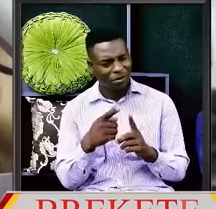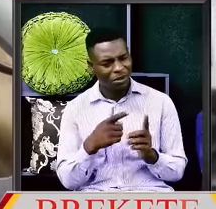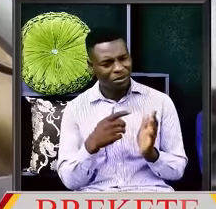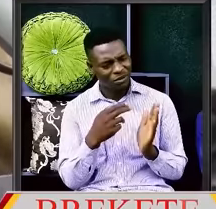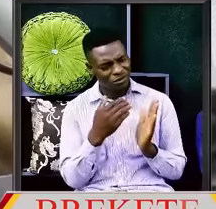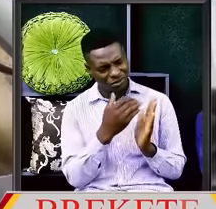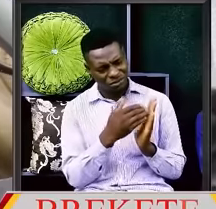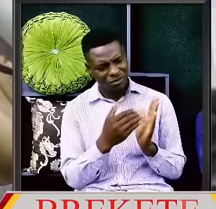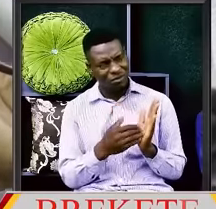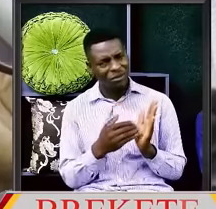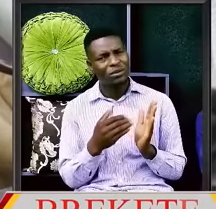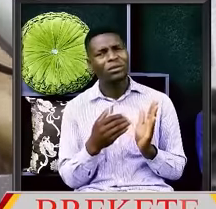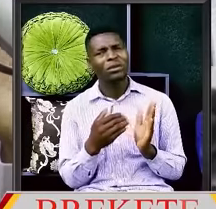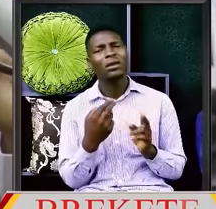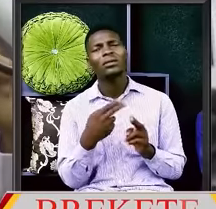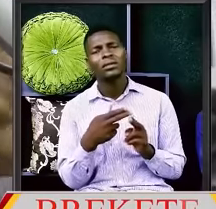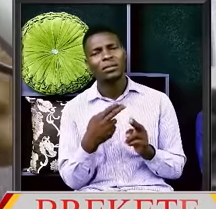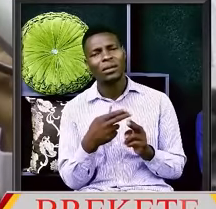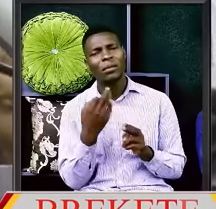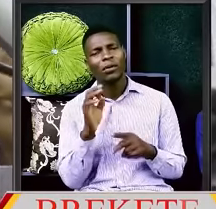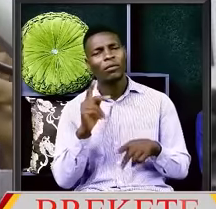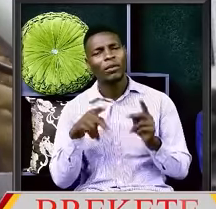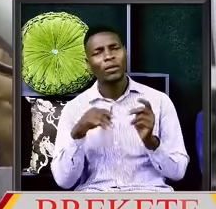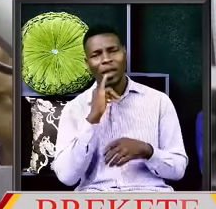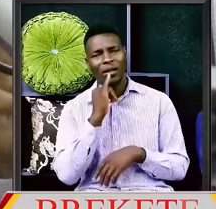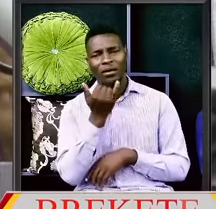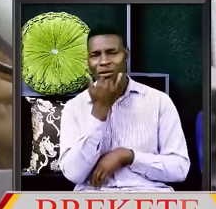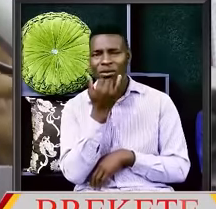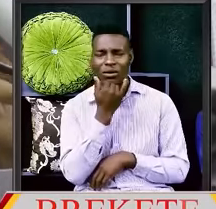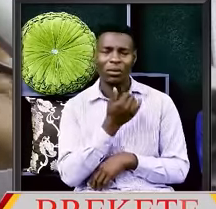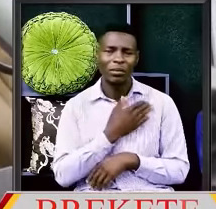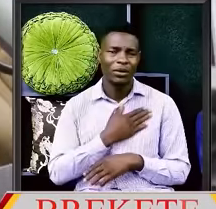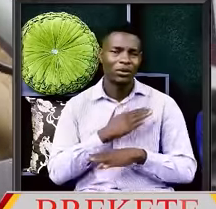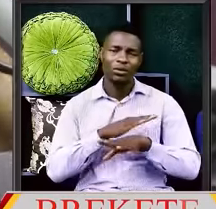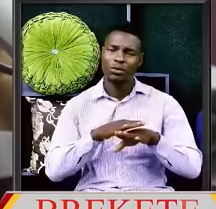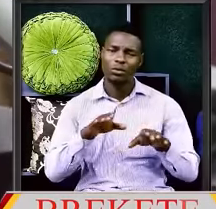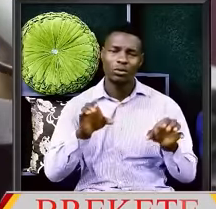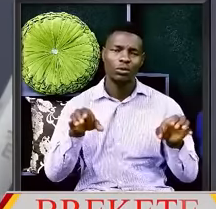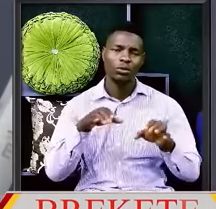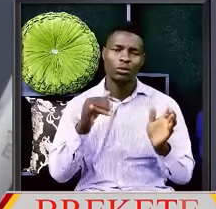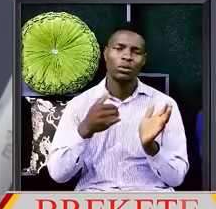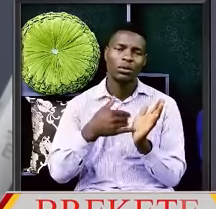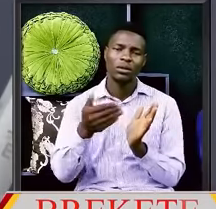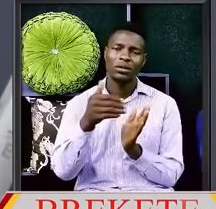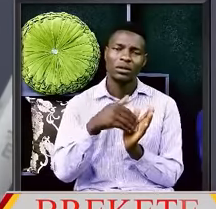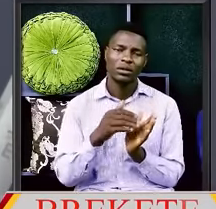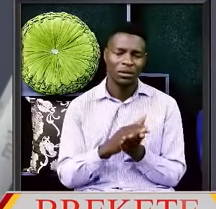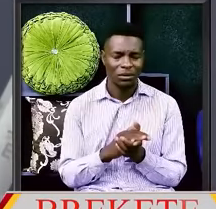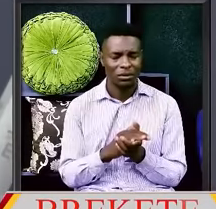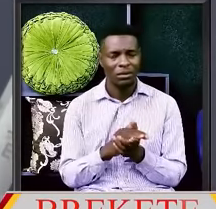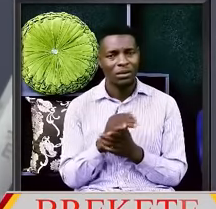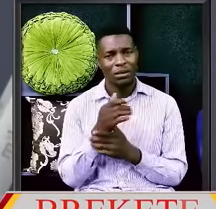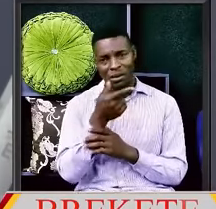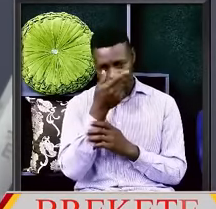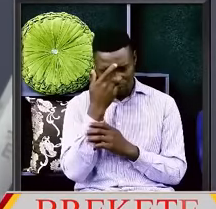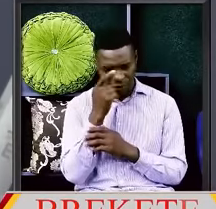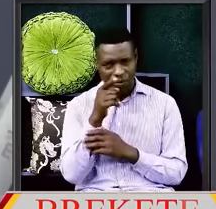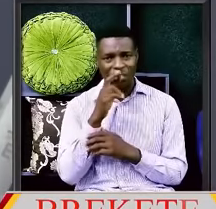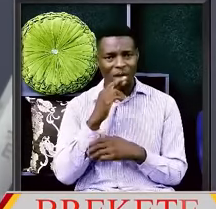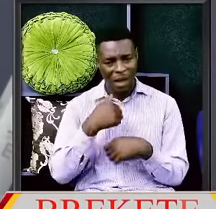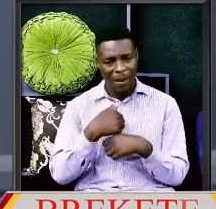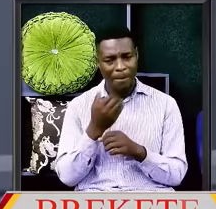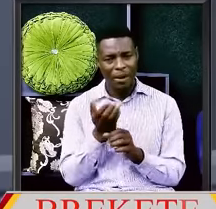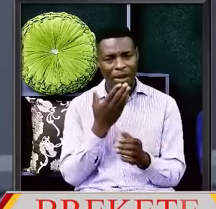where you don't mention people names is wrong. I beg, no do them again. I'm sorry about that, President.